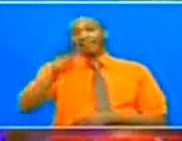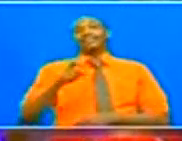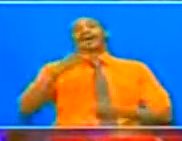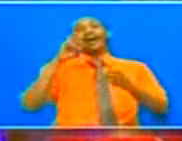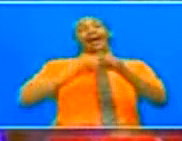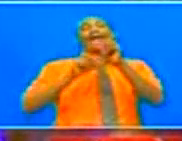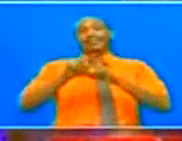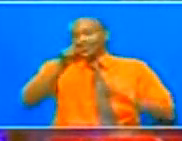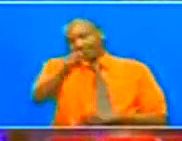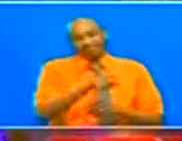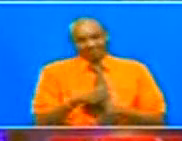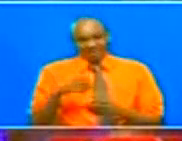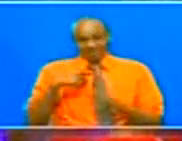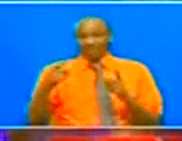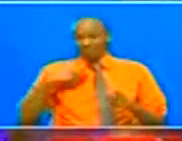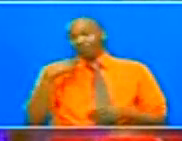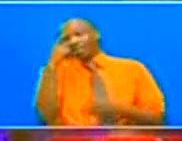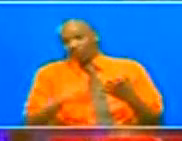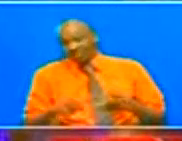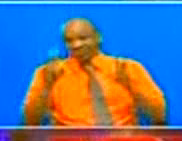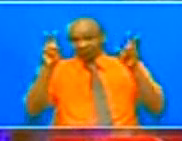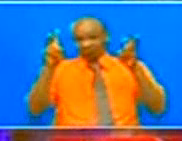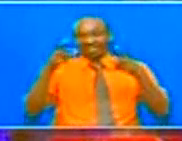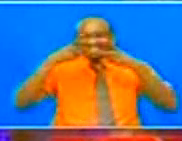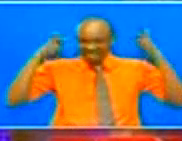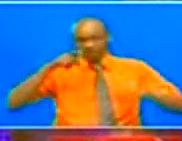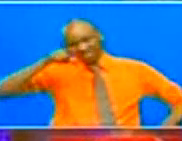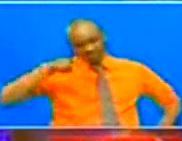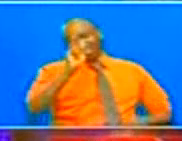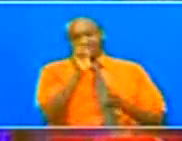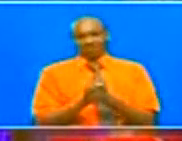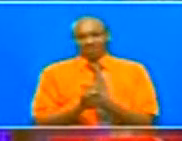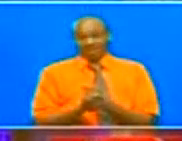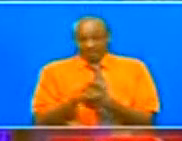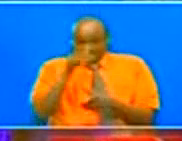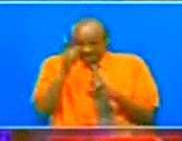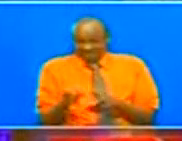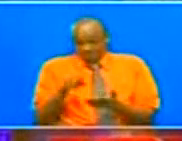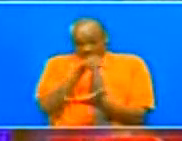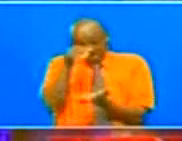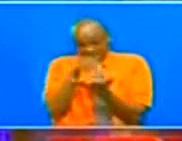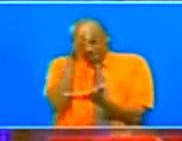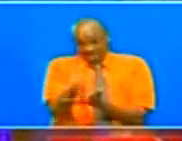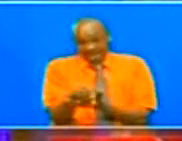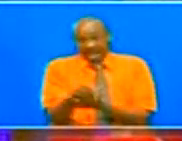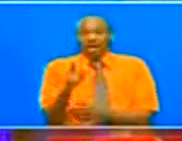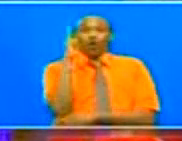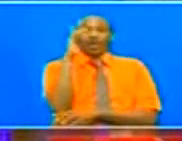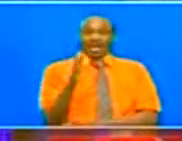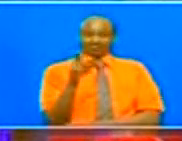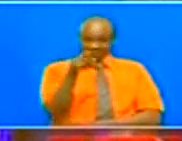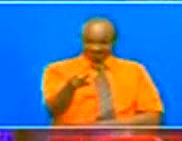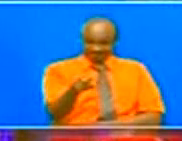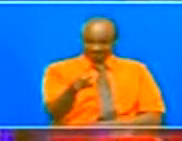arrest. And his colleagues are even calling him, quote, a terrorist. The man in the middle, the Grand Mullah himself.